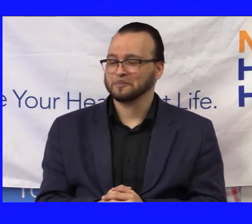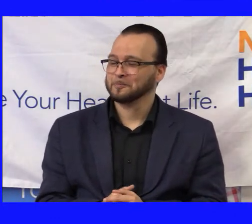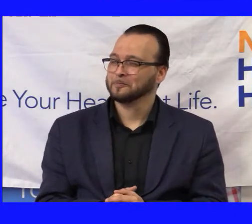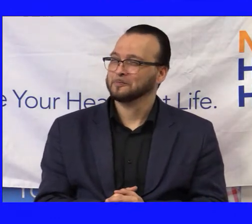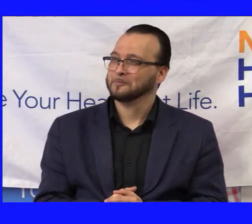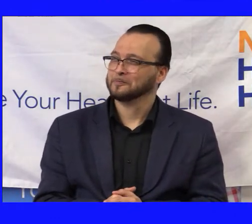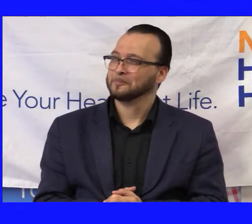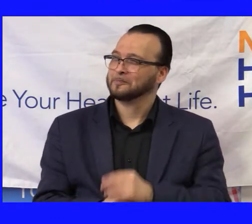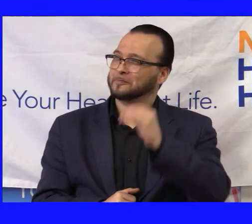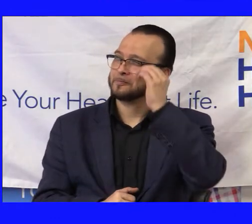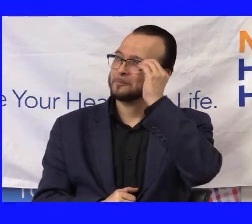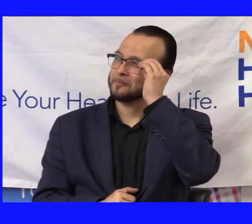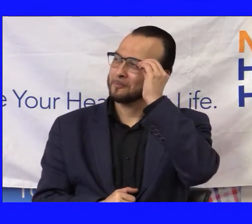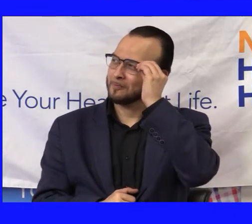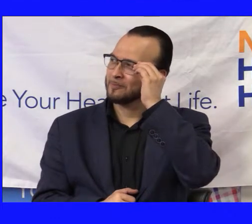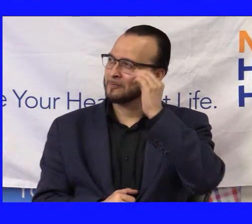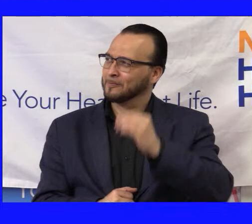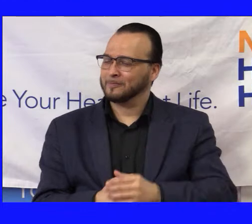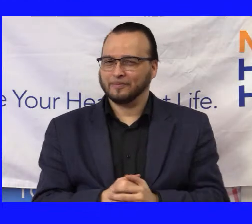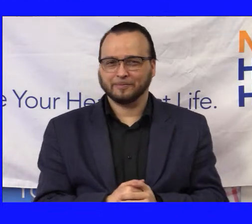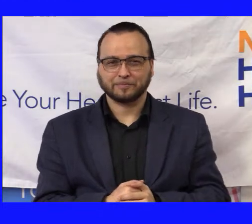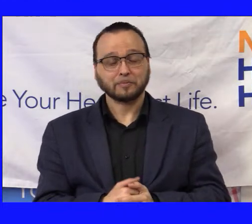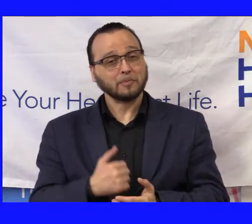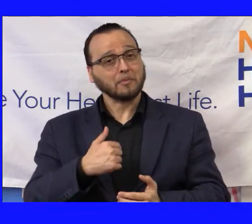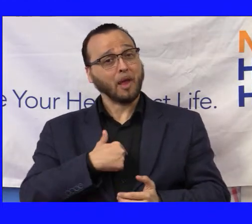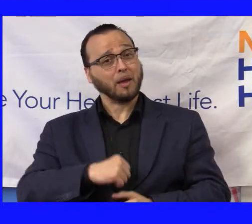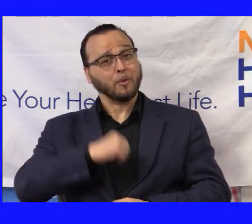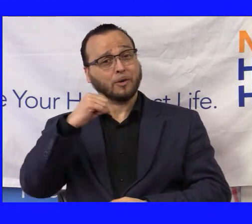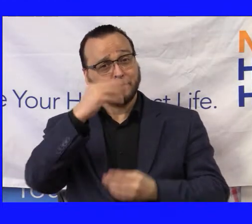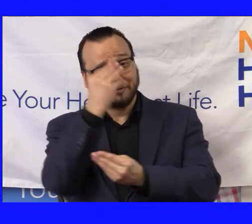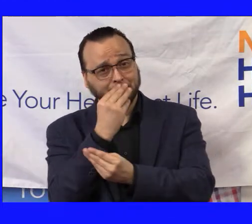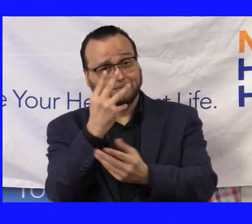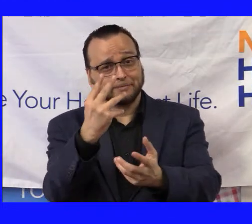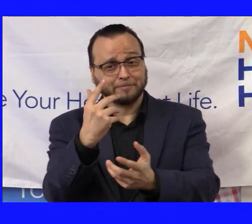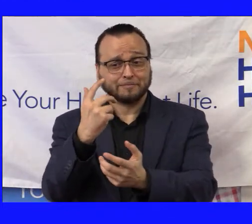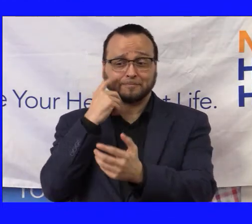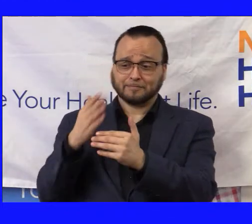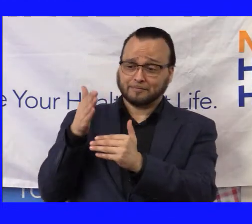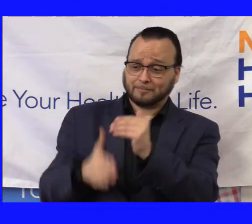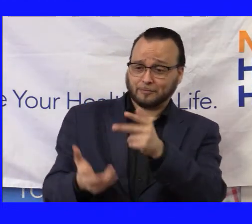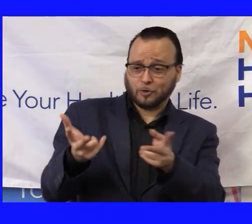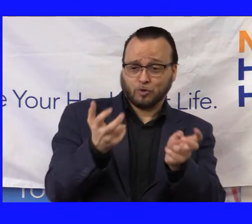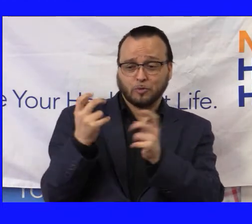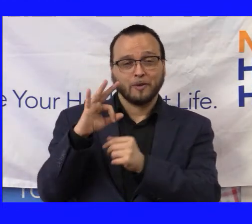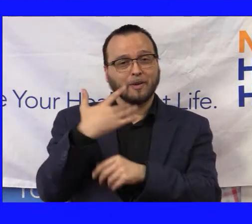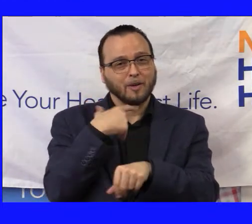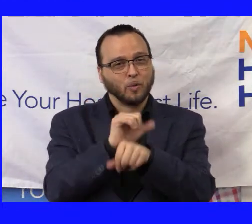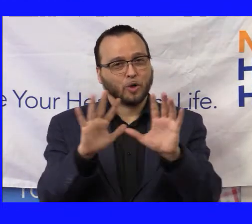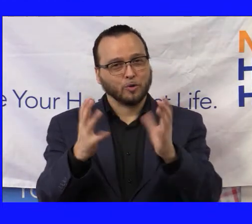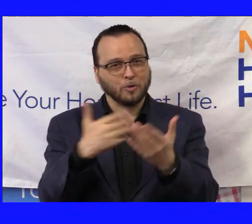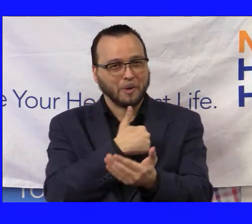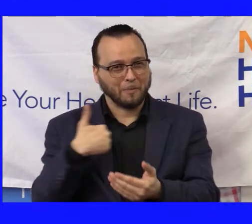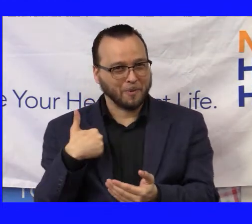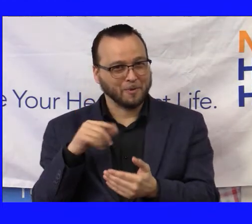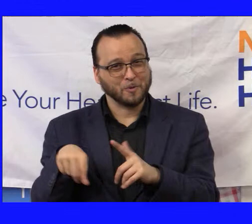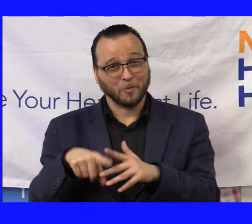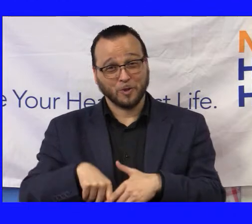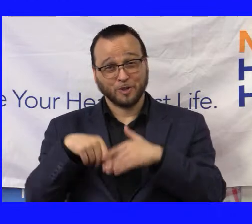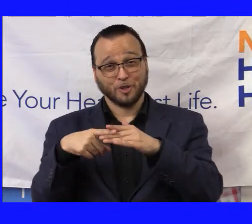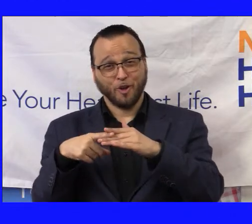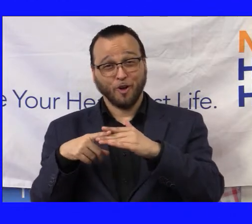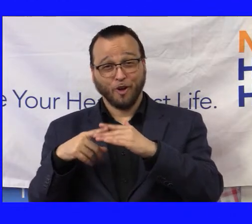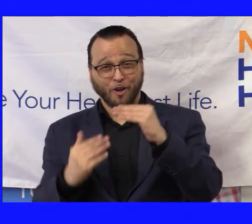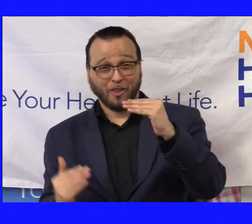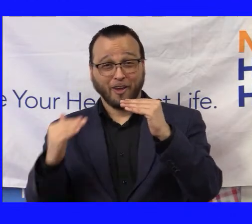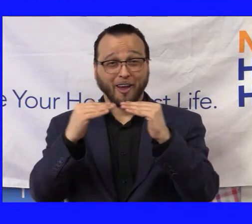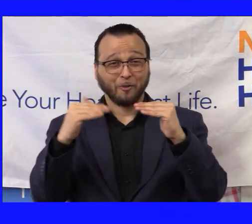So I'm proud to report that we recently completed recruitment of our work group members. When we launched the Equity and Access Council